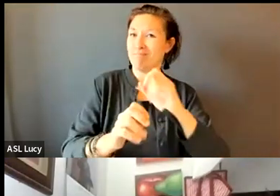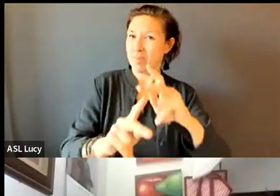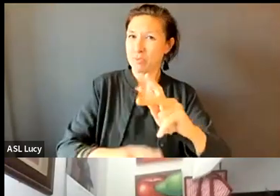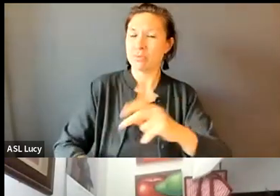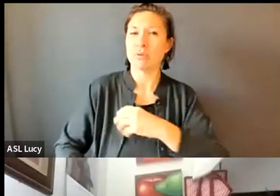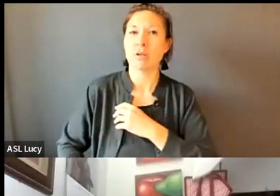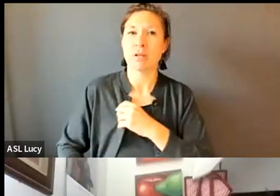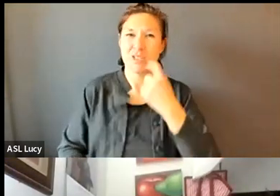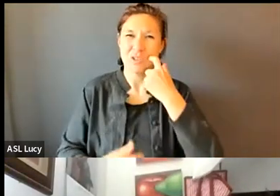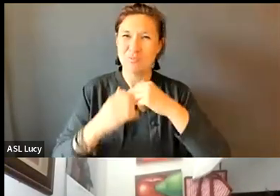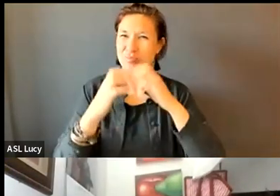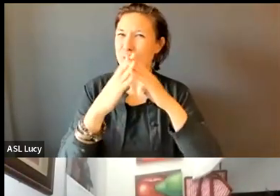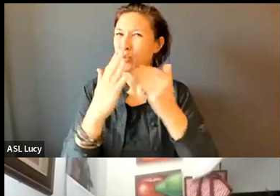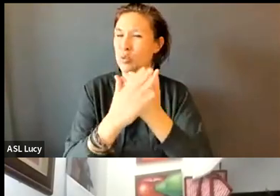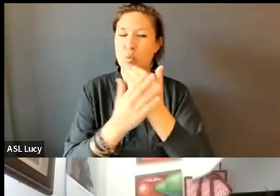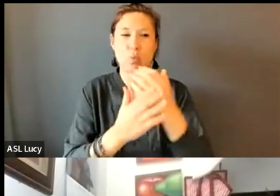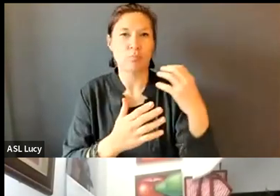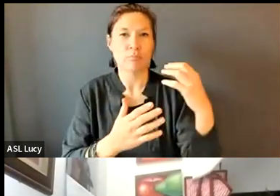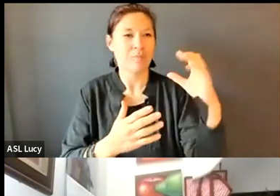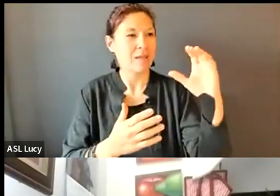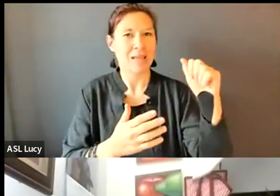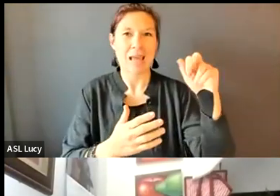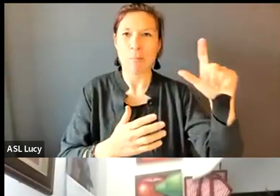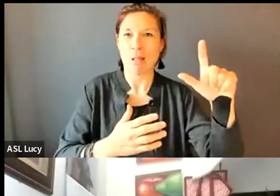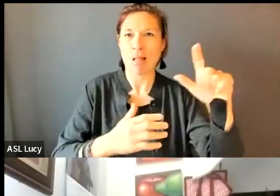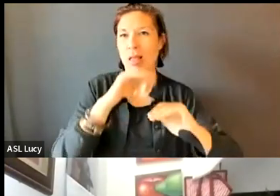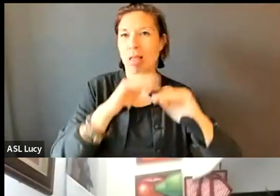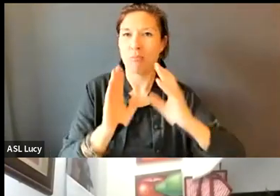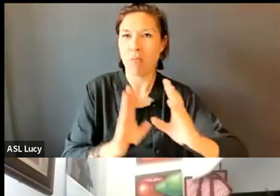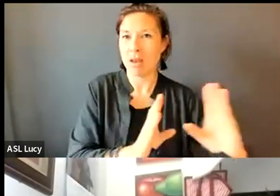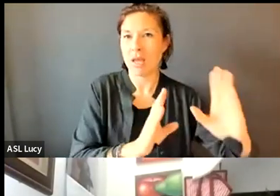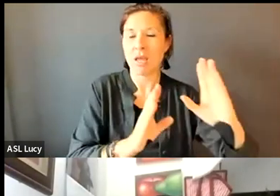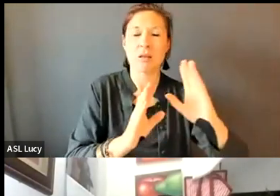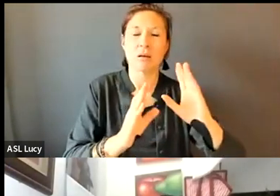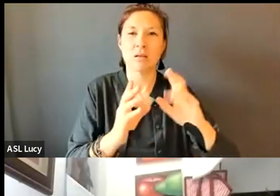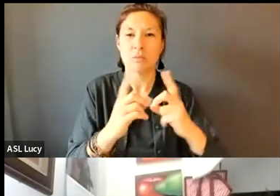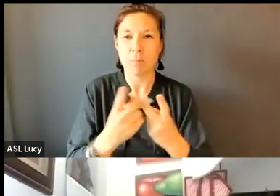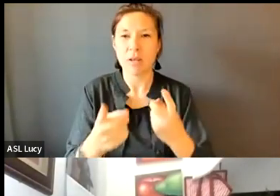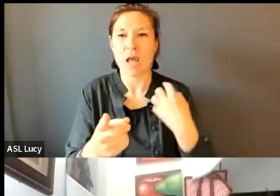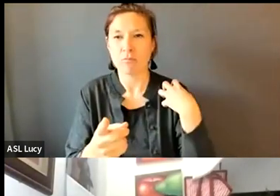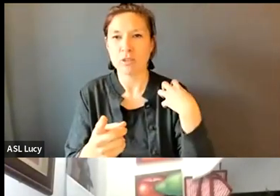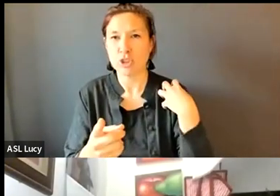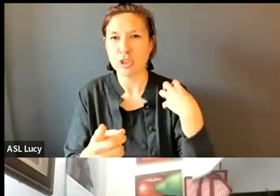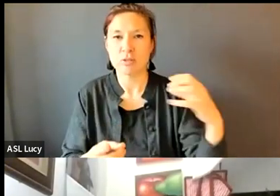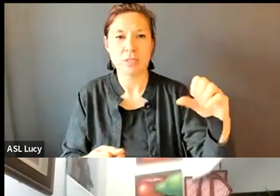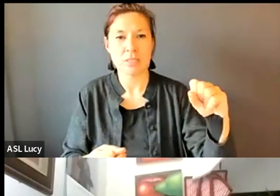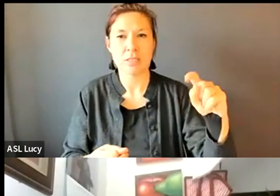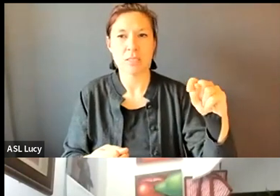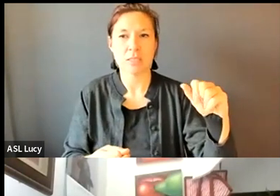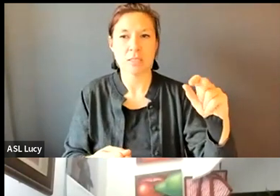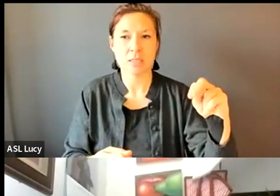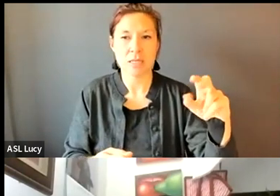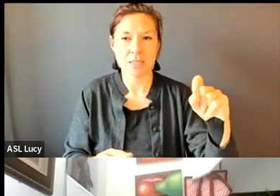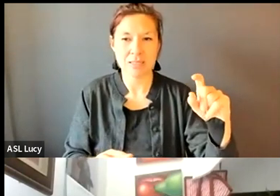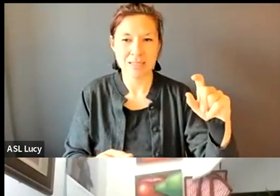uh you know Capital planning department um which is lost to be able to hear about the process and how best